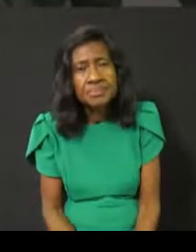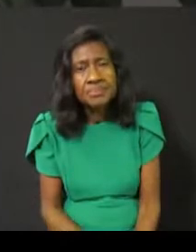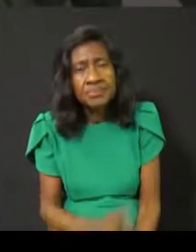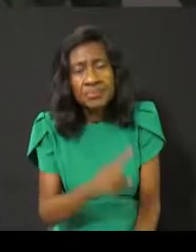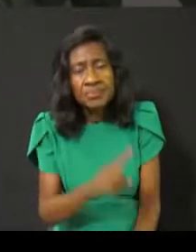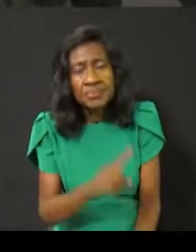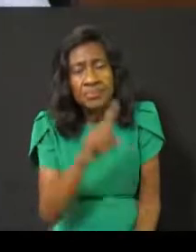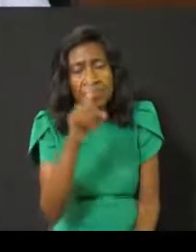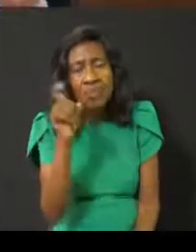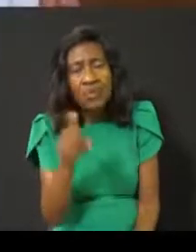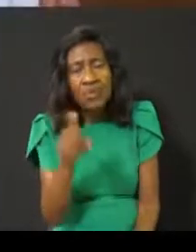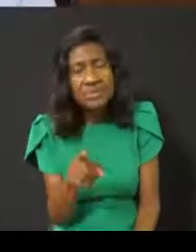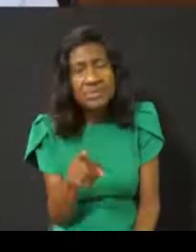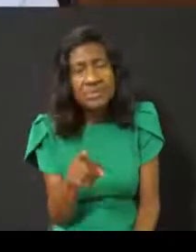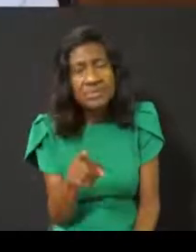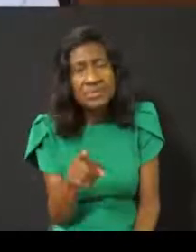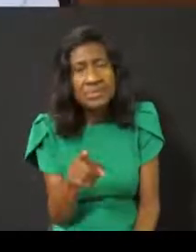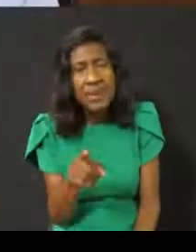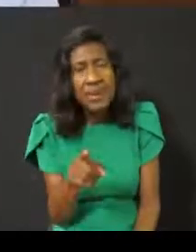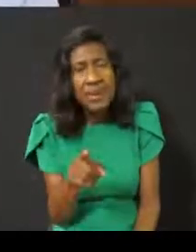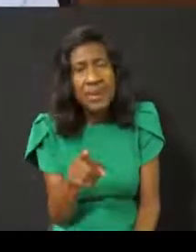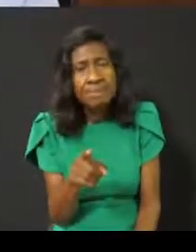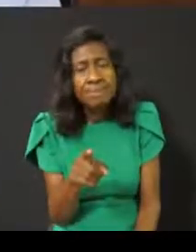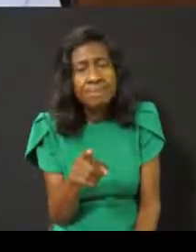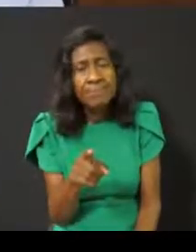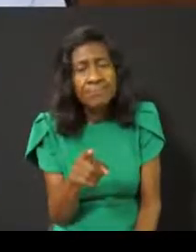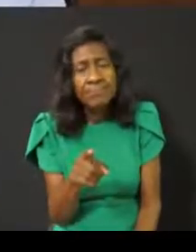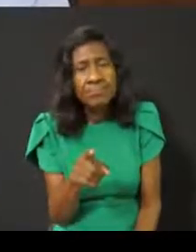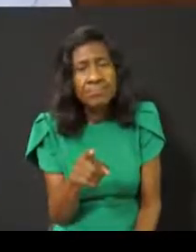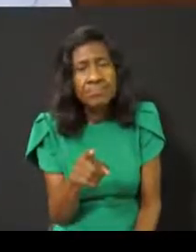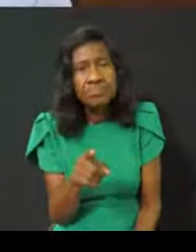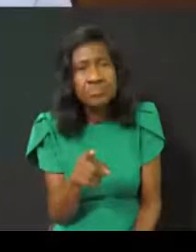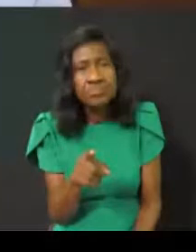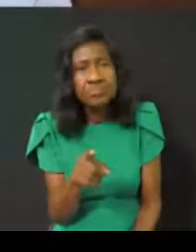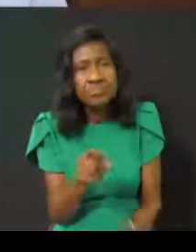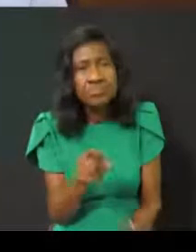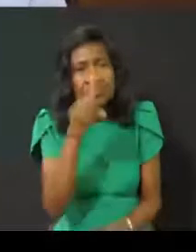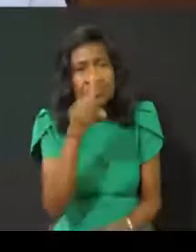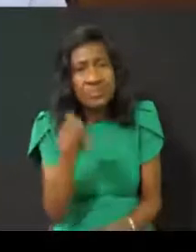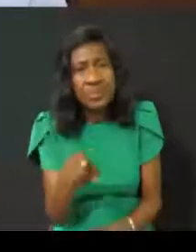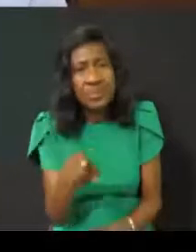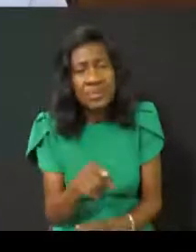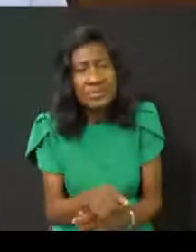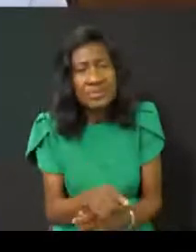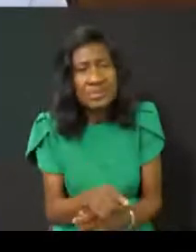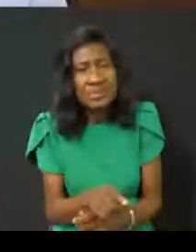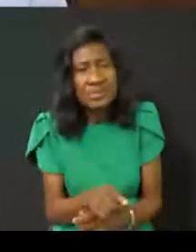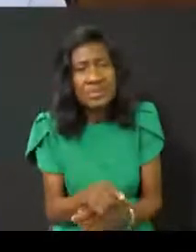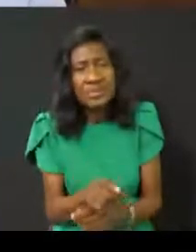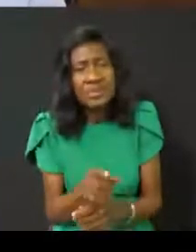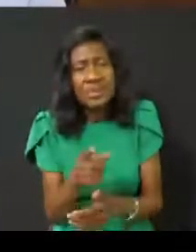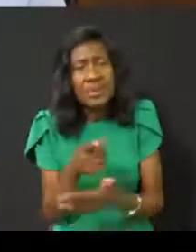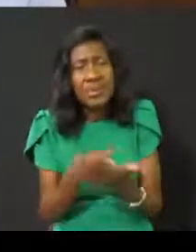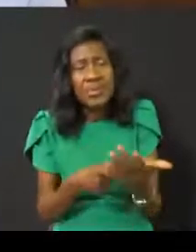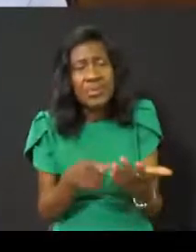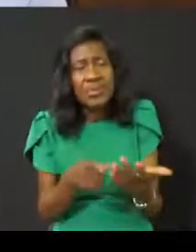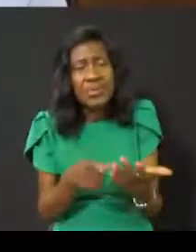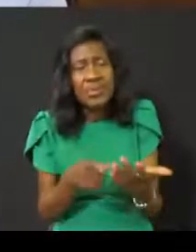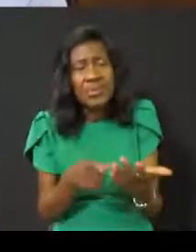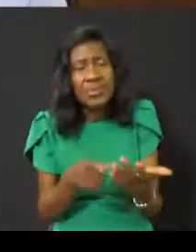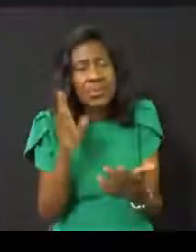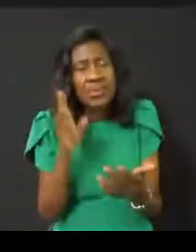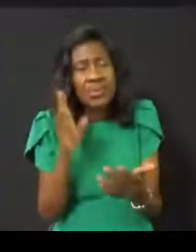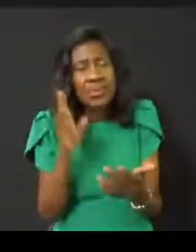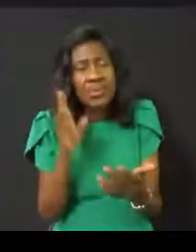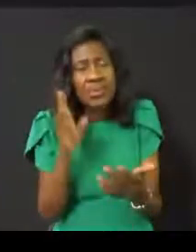and I think obviously it's very important people. I think everybody wants to know what's going to happen on Monday with the schools and where the kids are going to be able to go back to